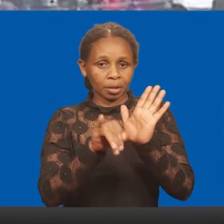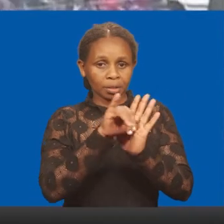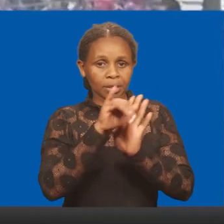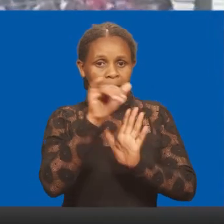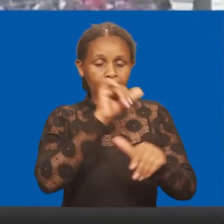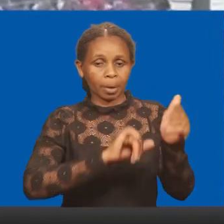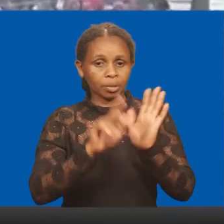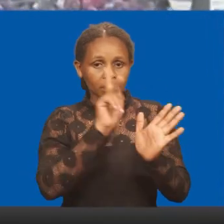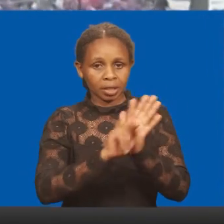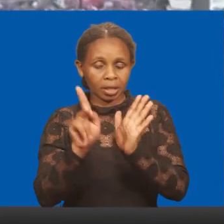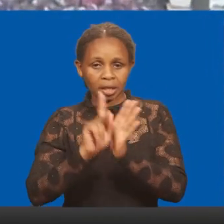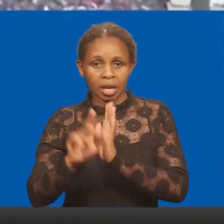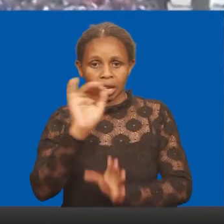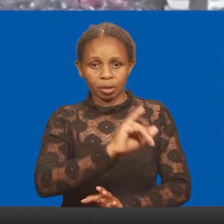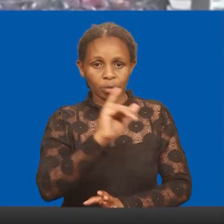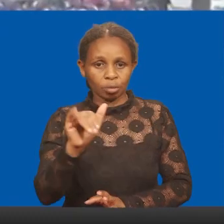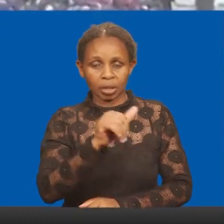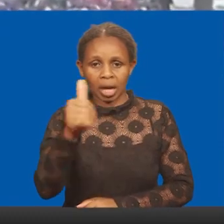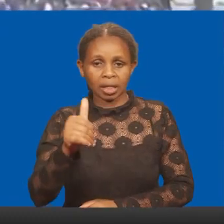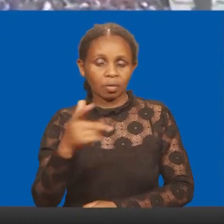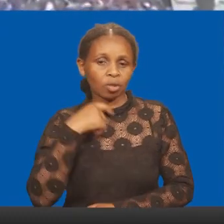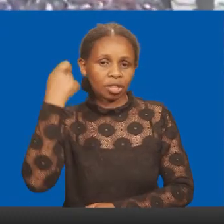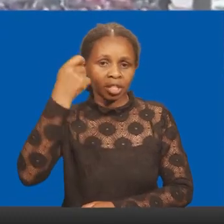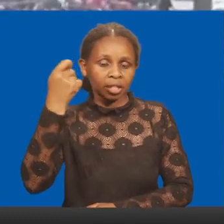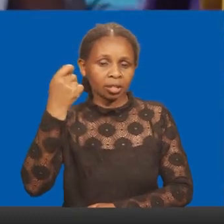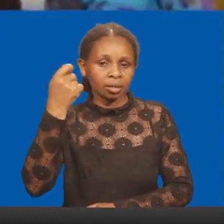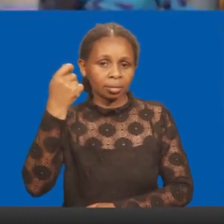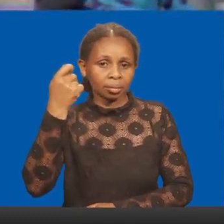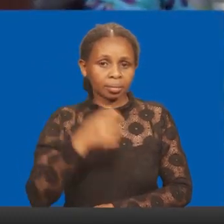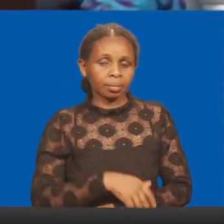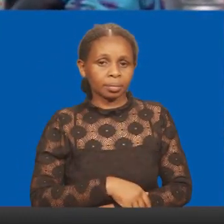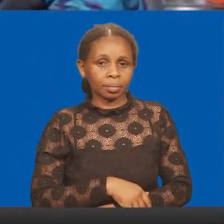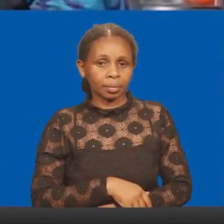kutokana na ongezeko la visa vya mauaji pamoja na vile vya kujitoa uhai.